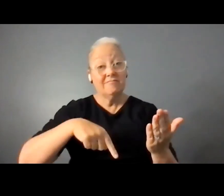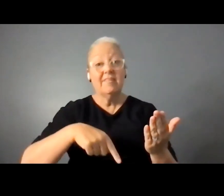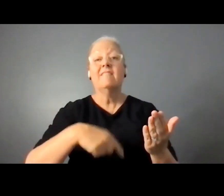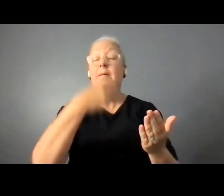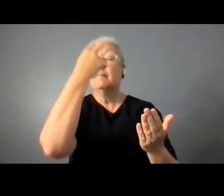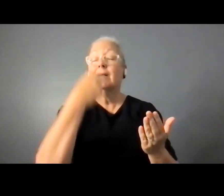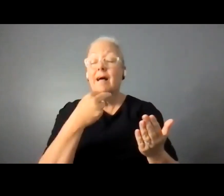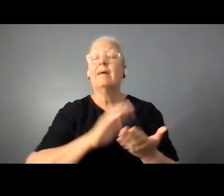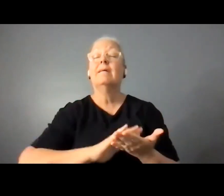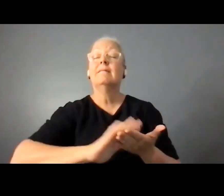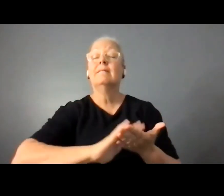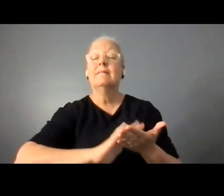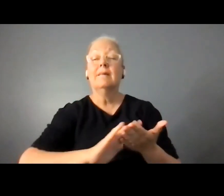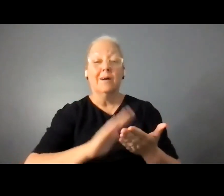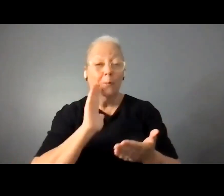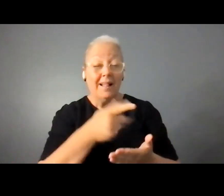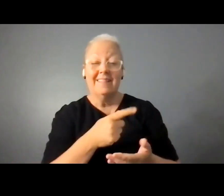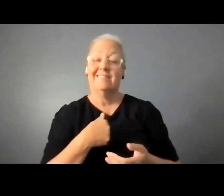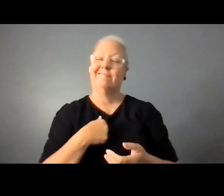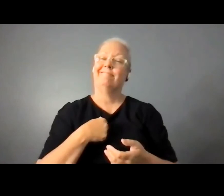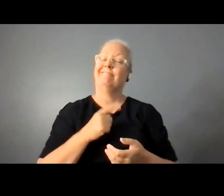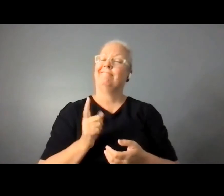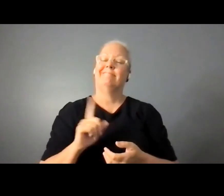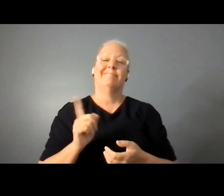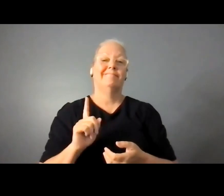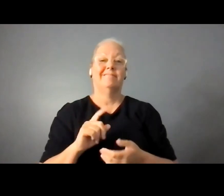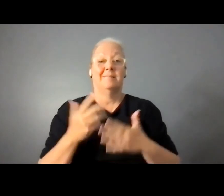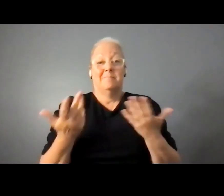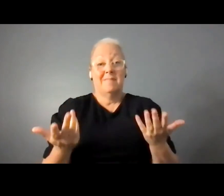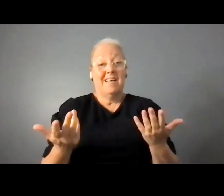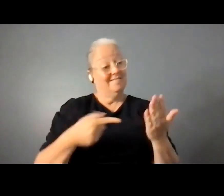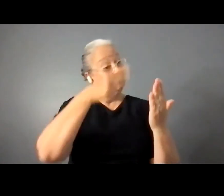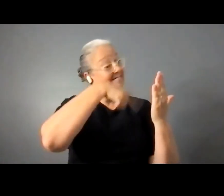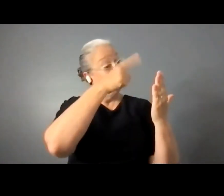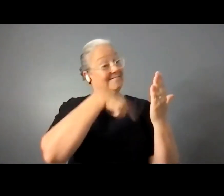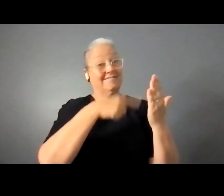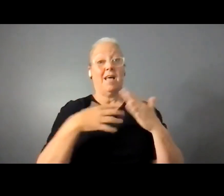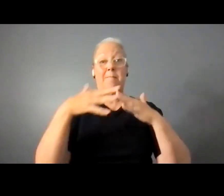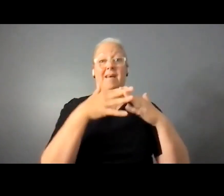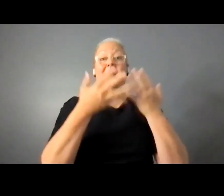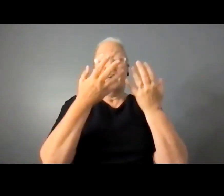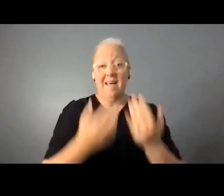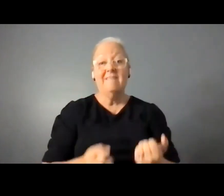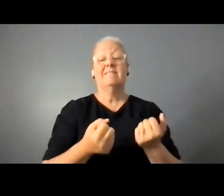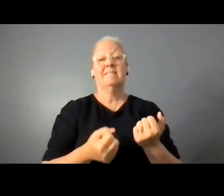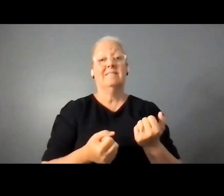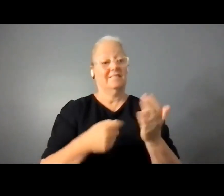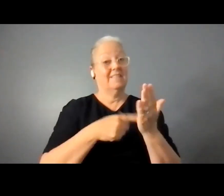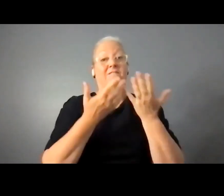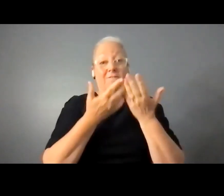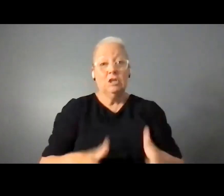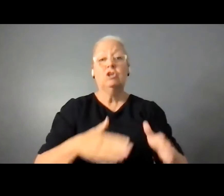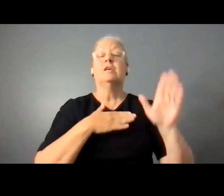these are rights that we are promised to know,